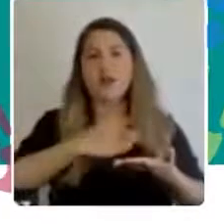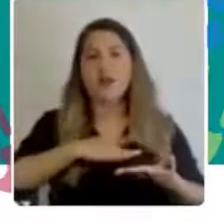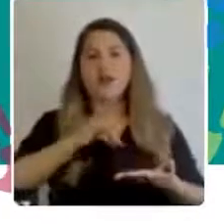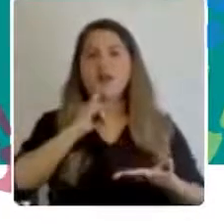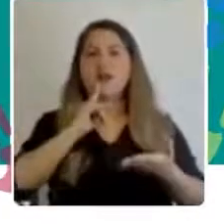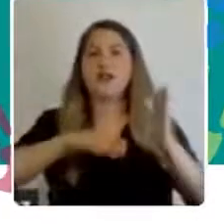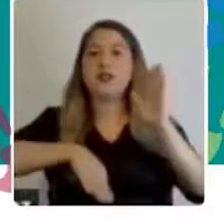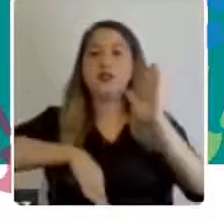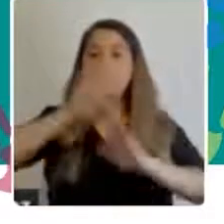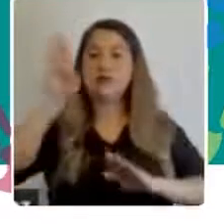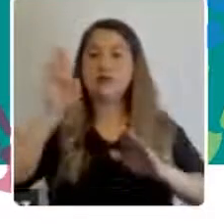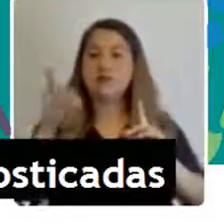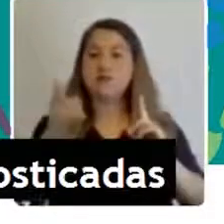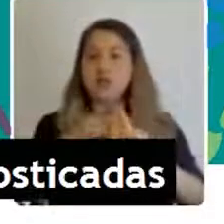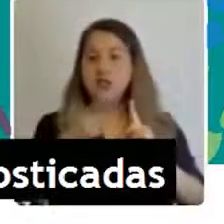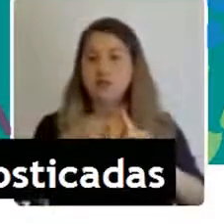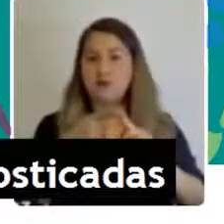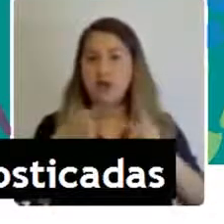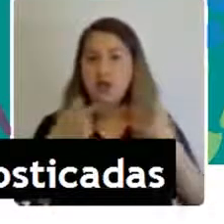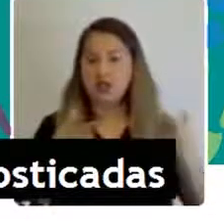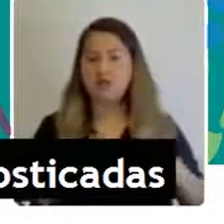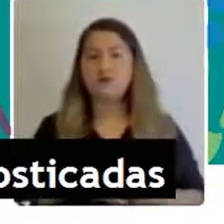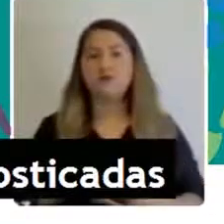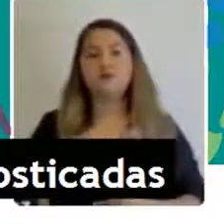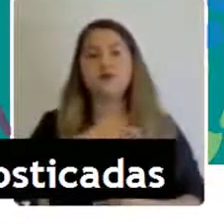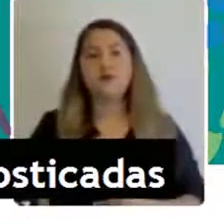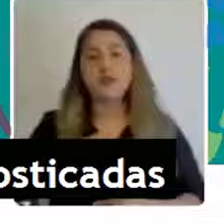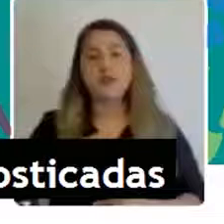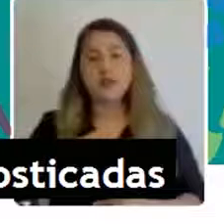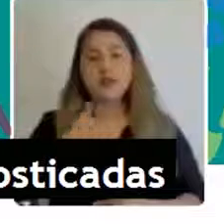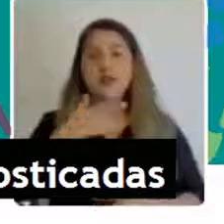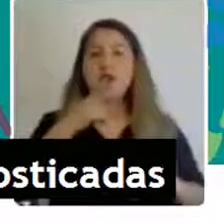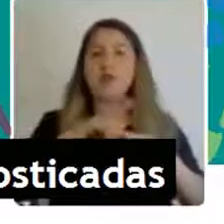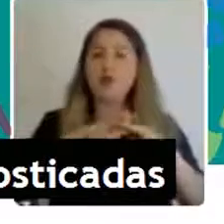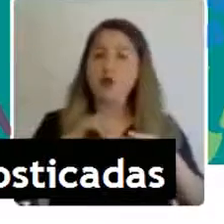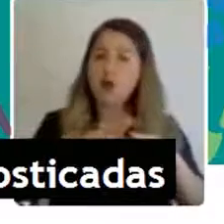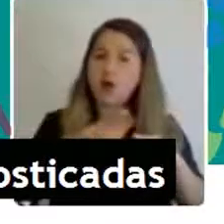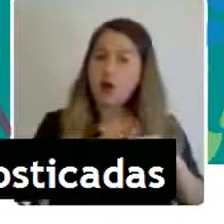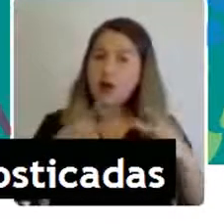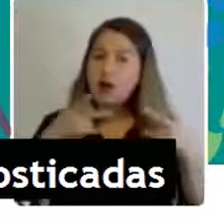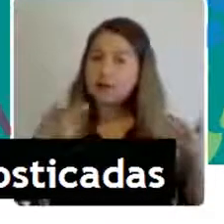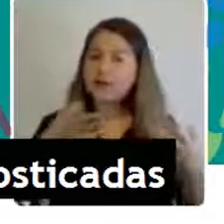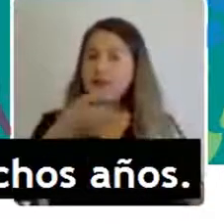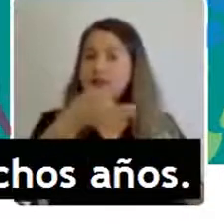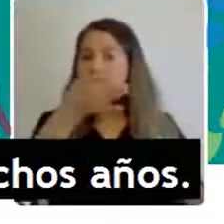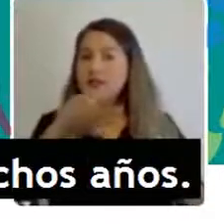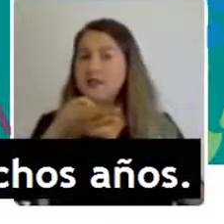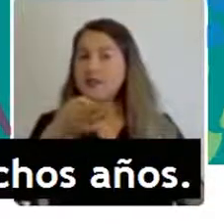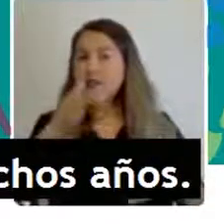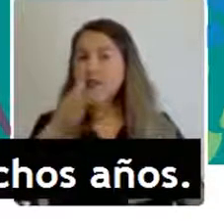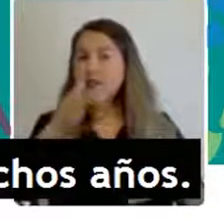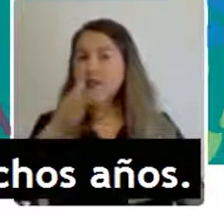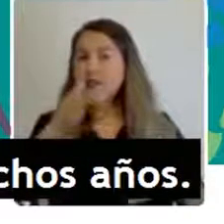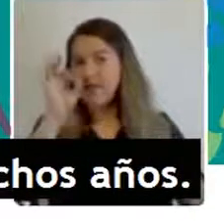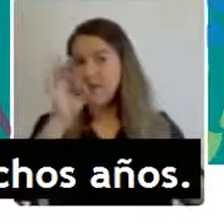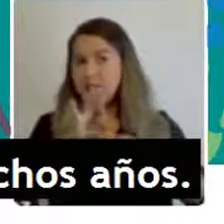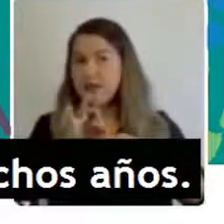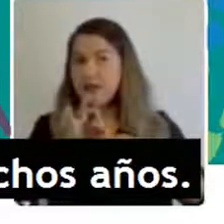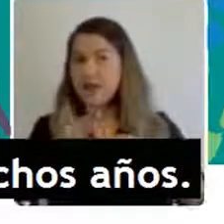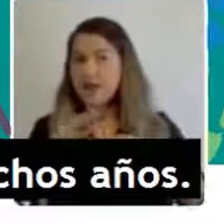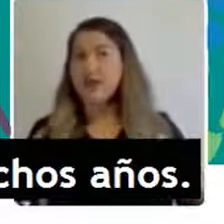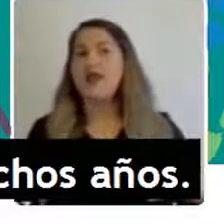one other mention here: the Undiagnosed Diseases Network, and both the Undiagnosed Disease